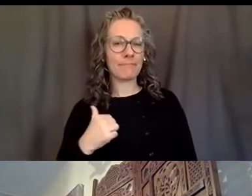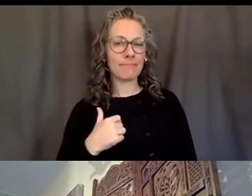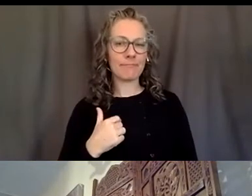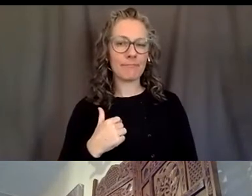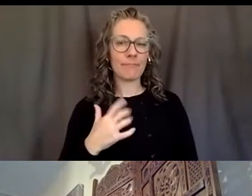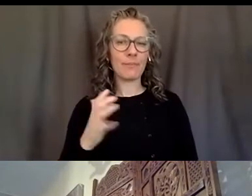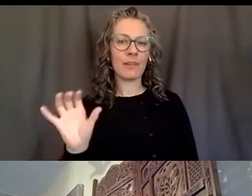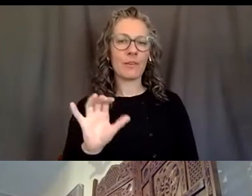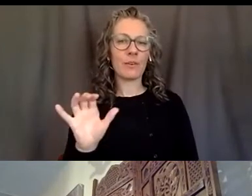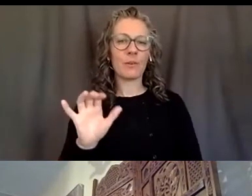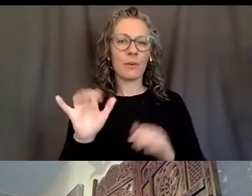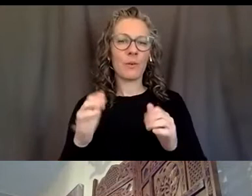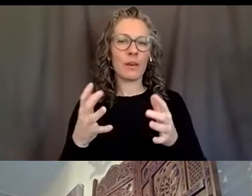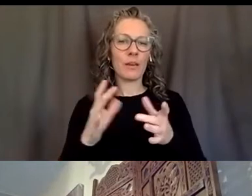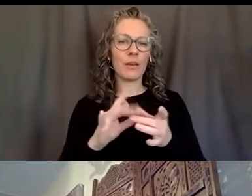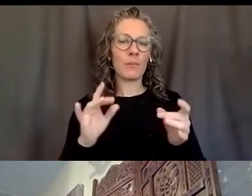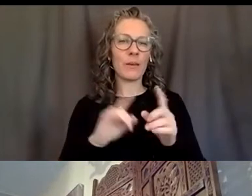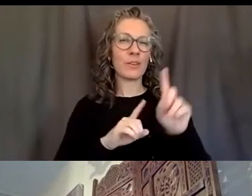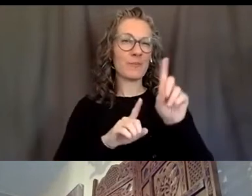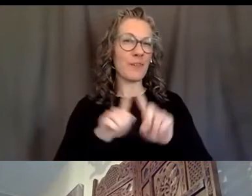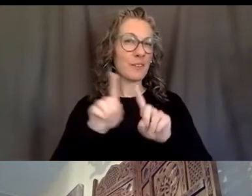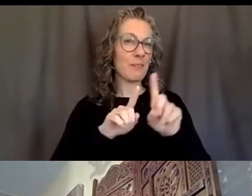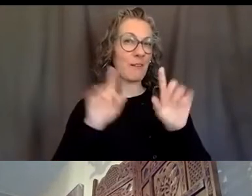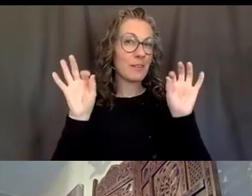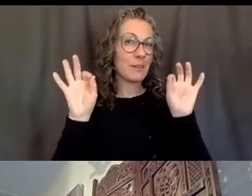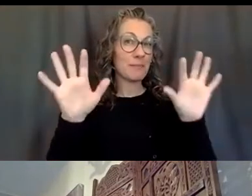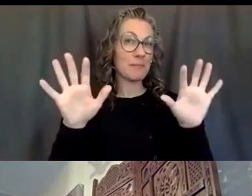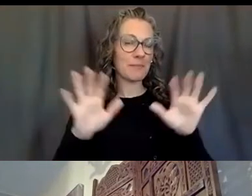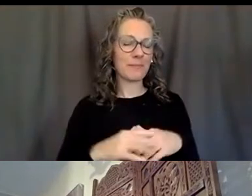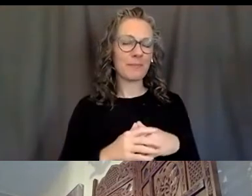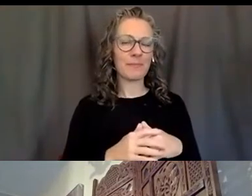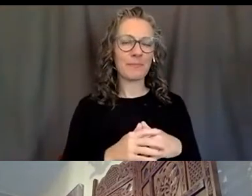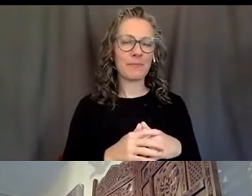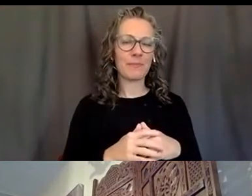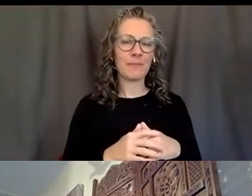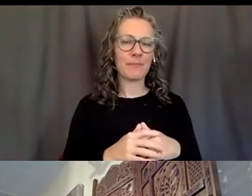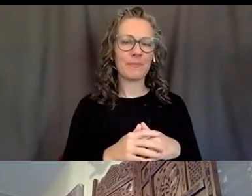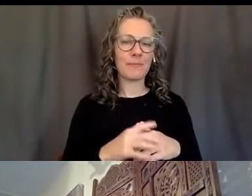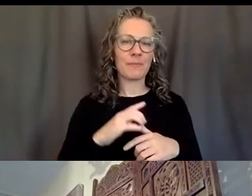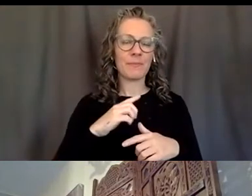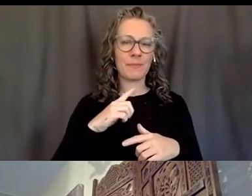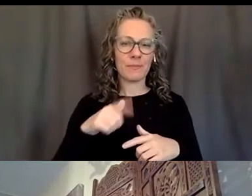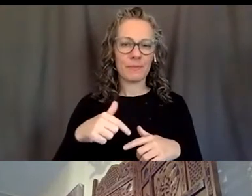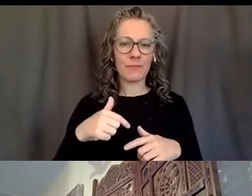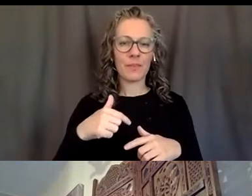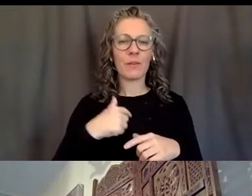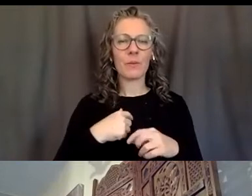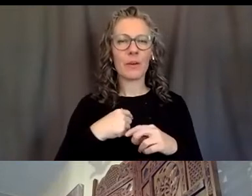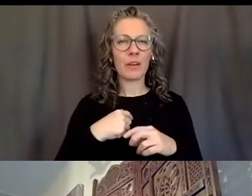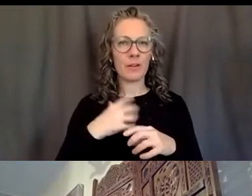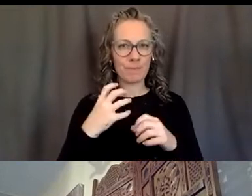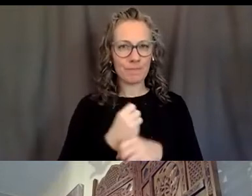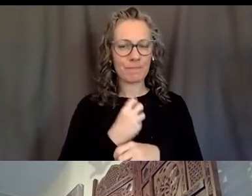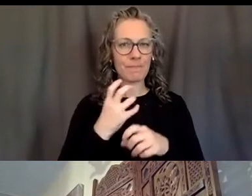mention a little bit of astrology. As we were, receiving questions from people, and then